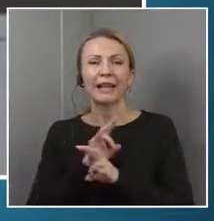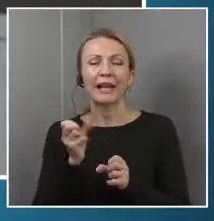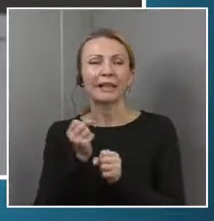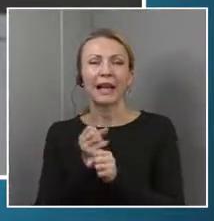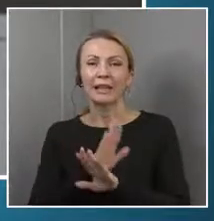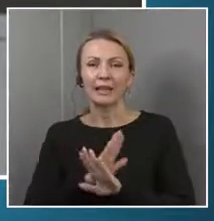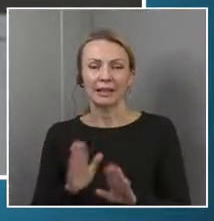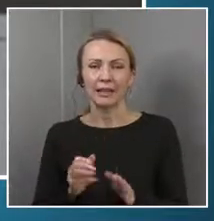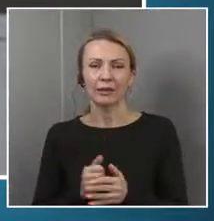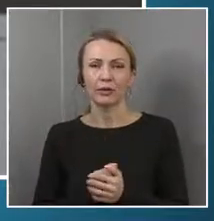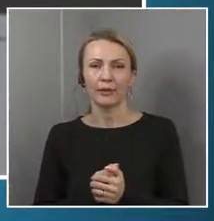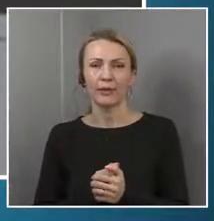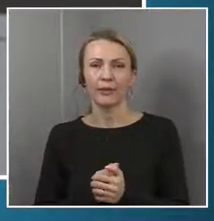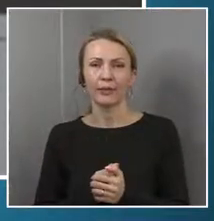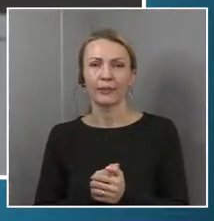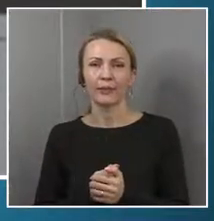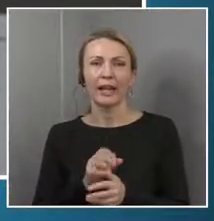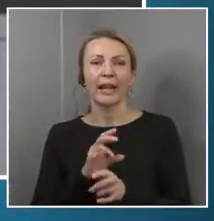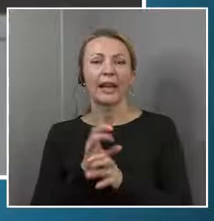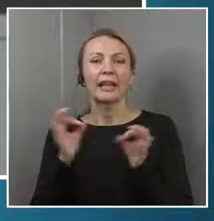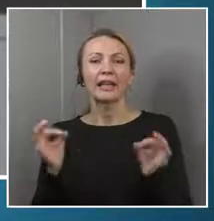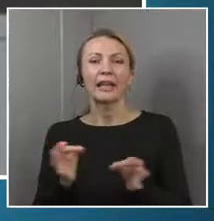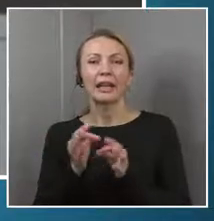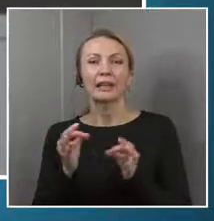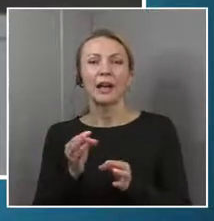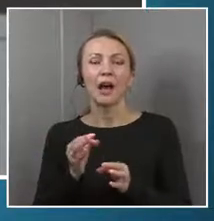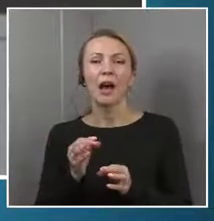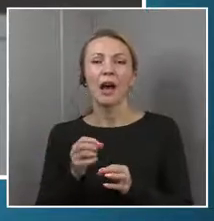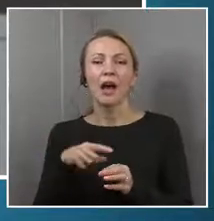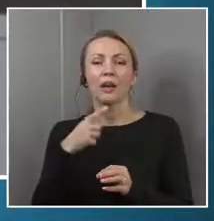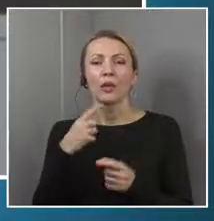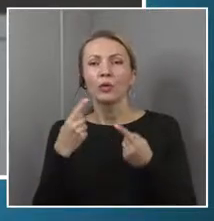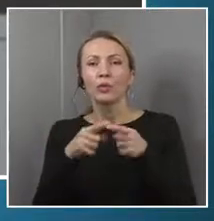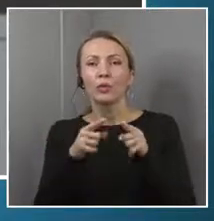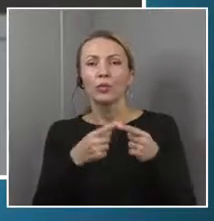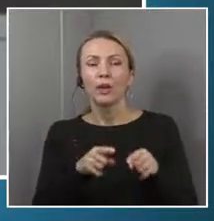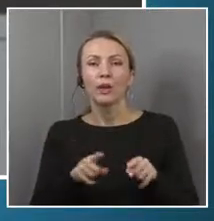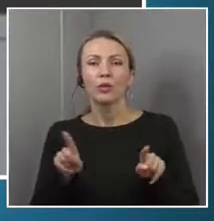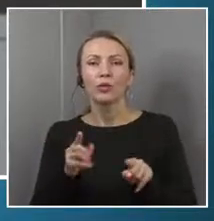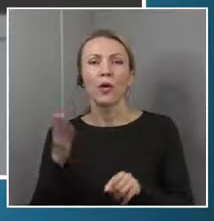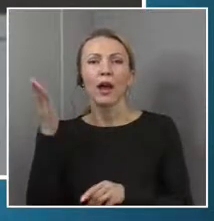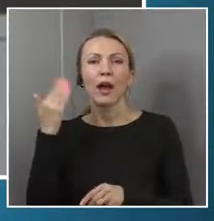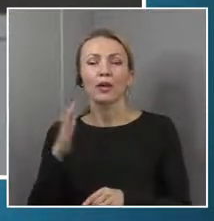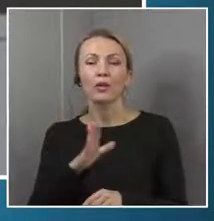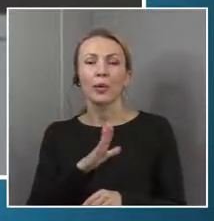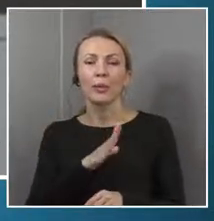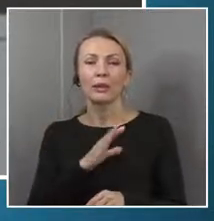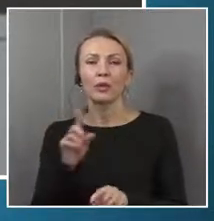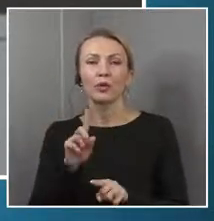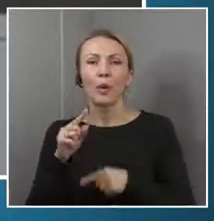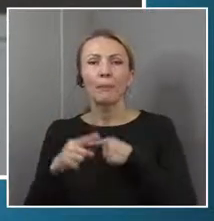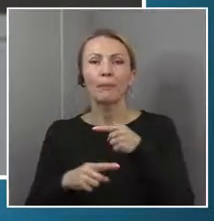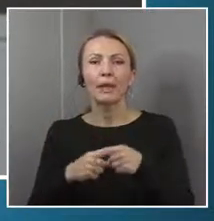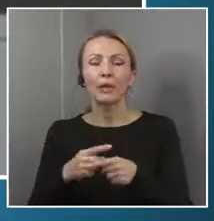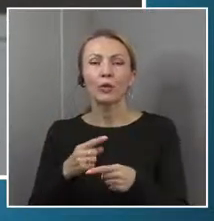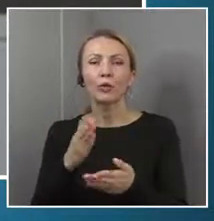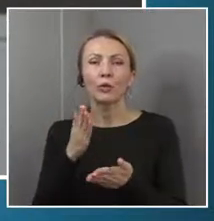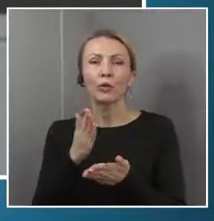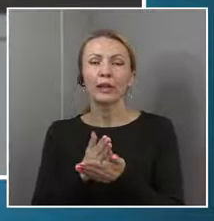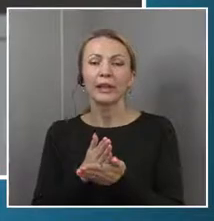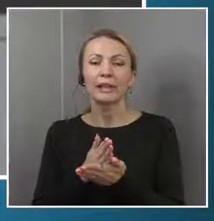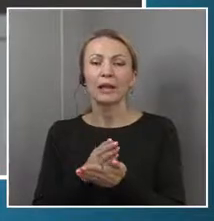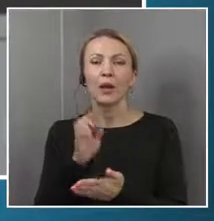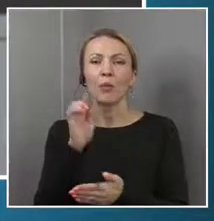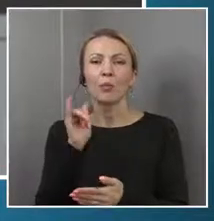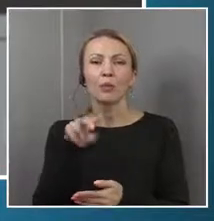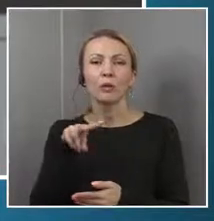be made again. So you cannot buy paintings made by the artists from